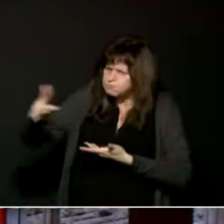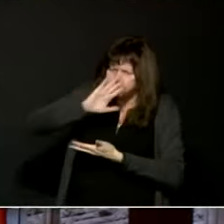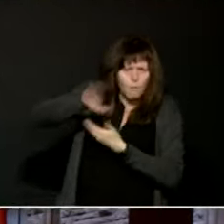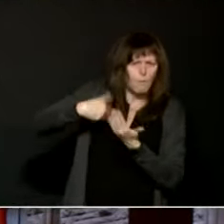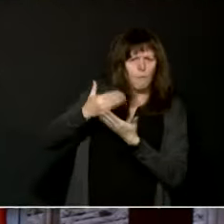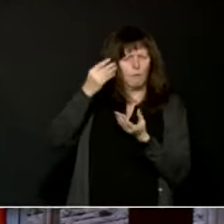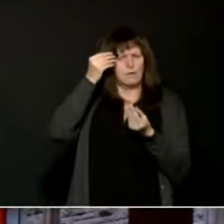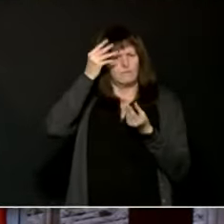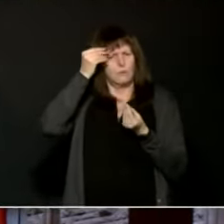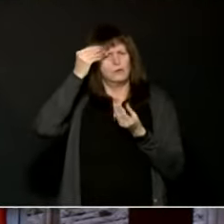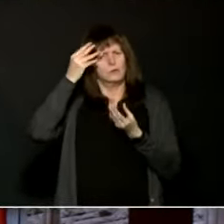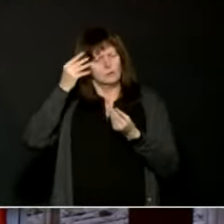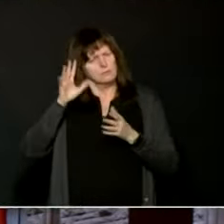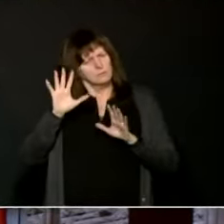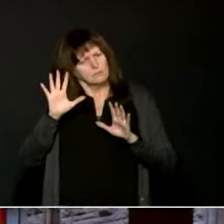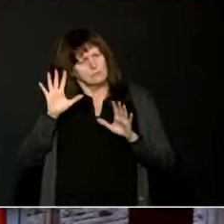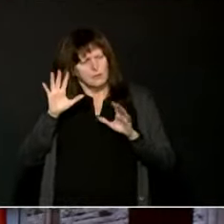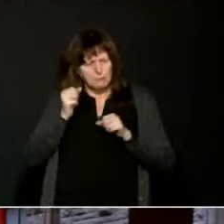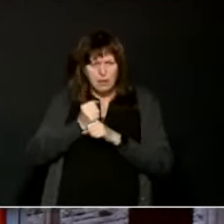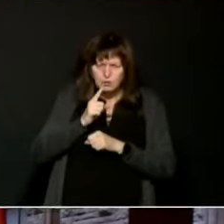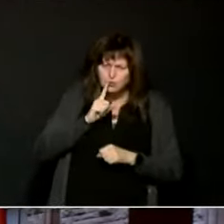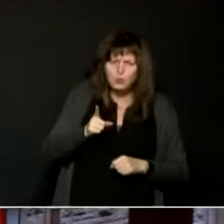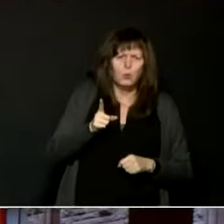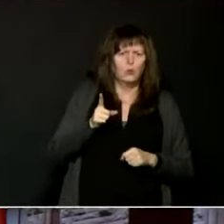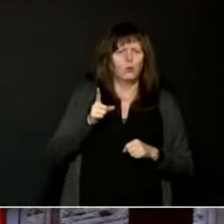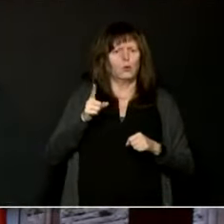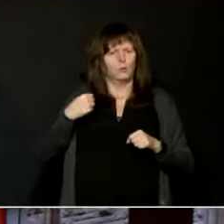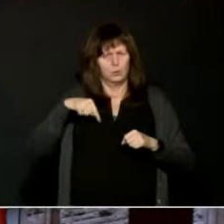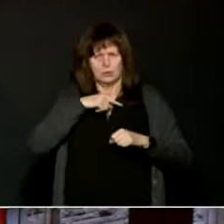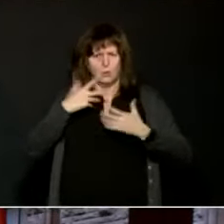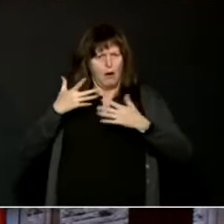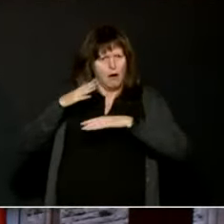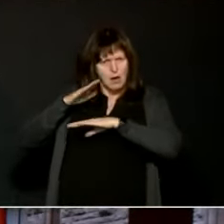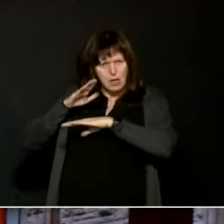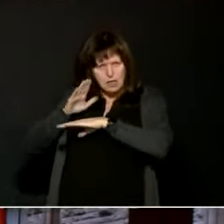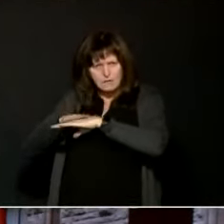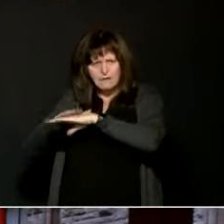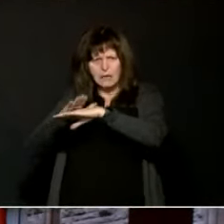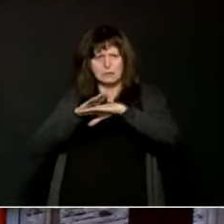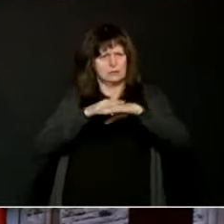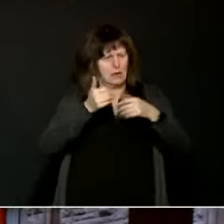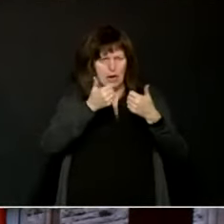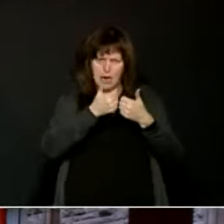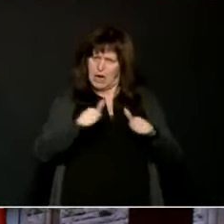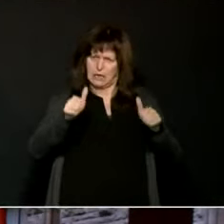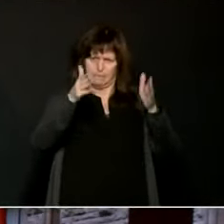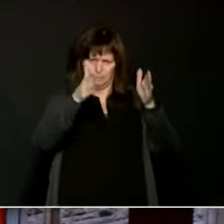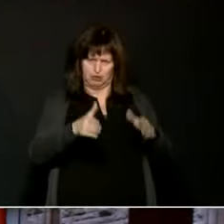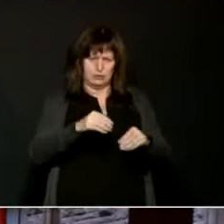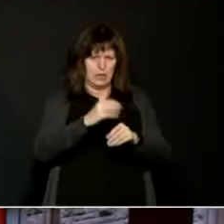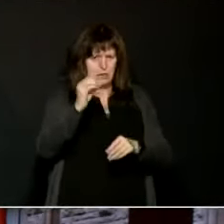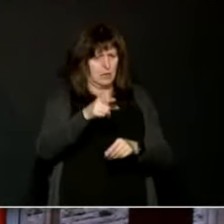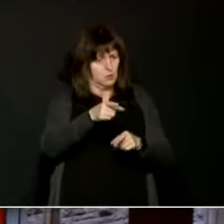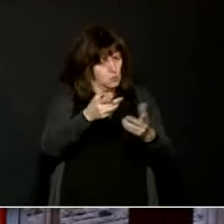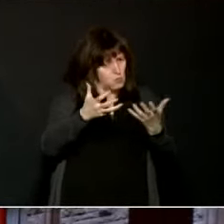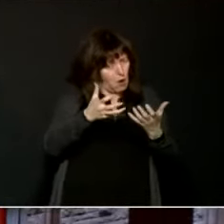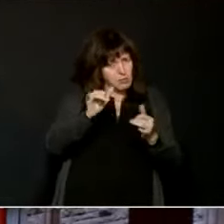are well equipped to advise any Ontarian who is wanting to get vaccinated. And as you know,